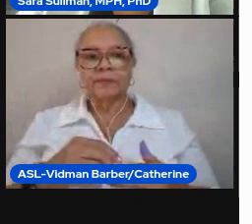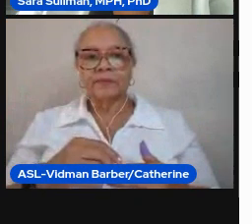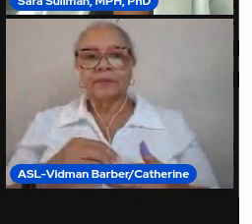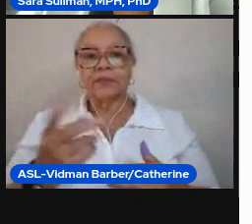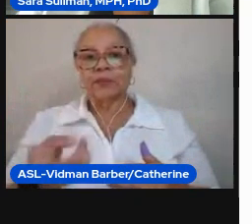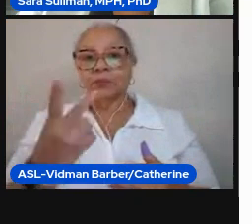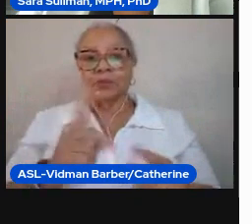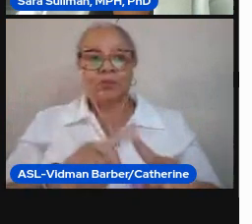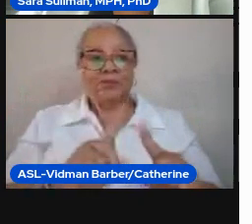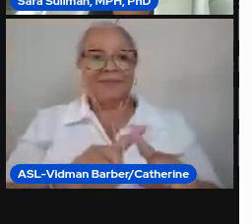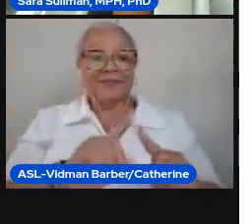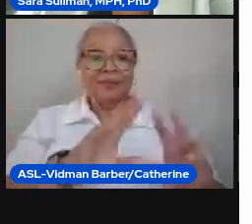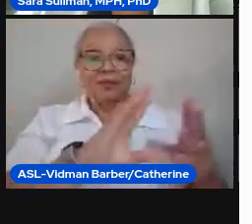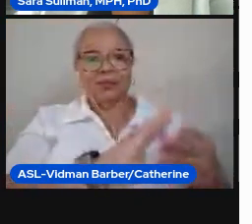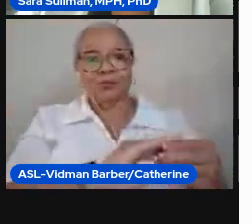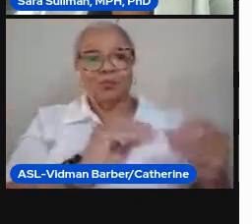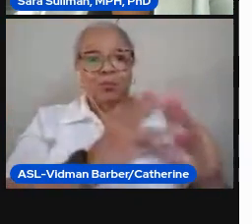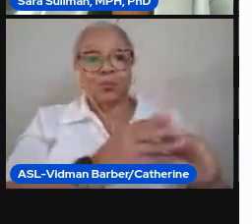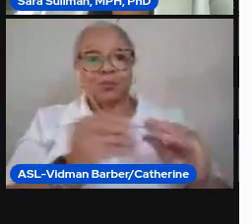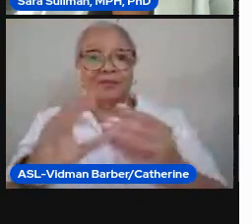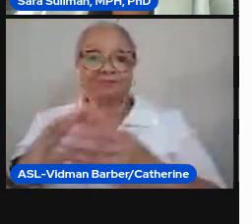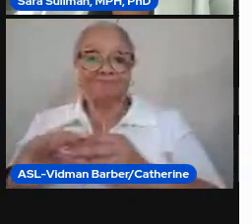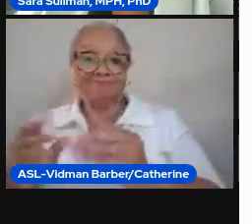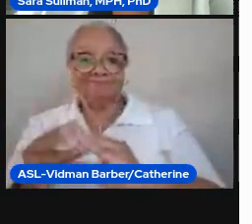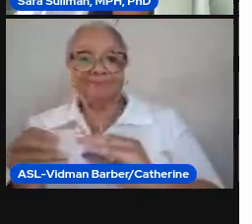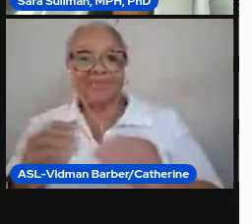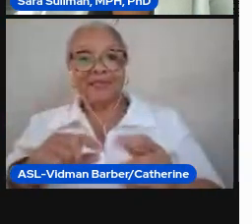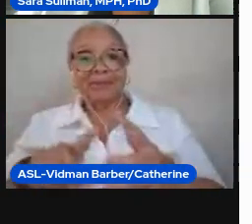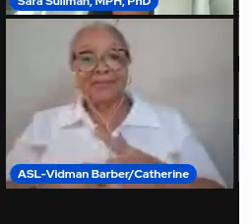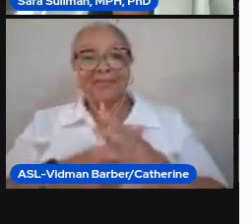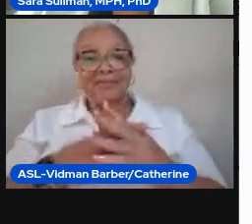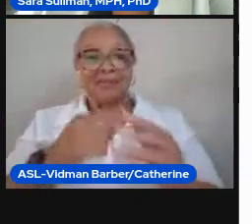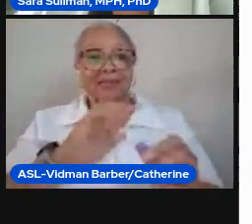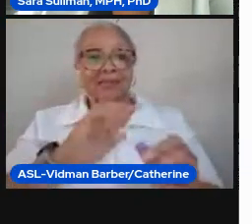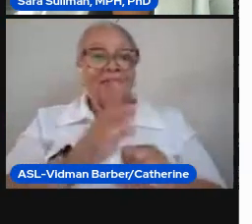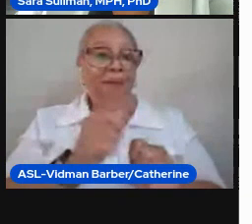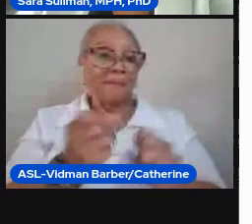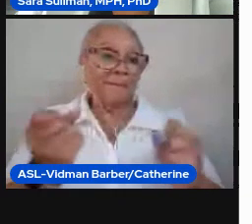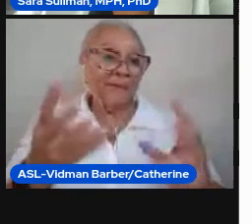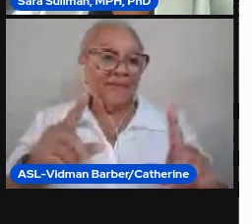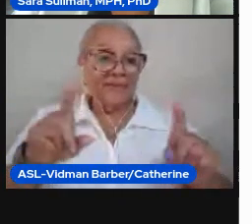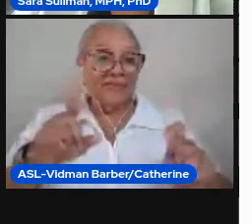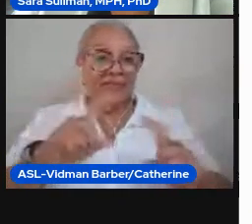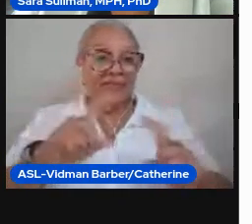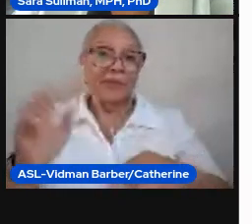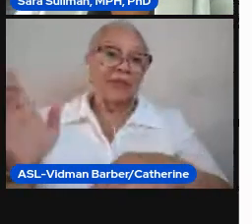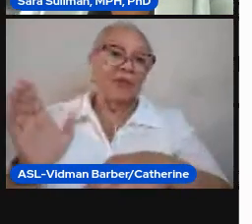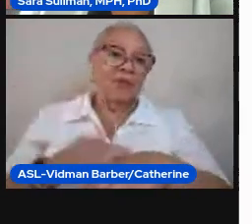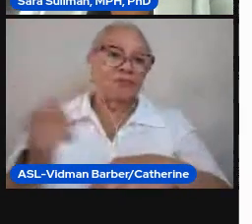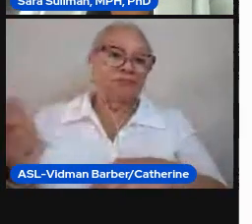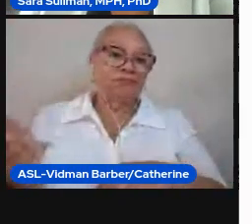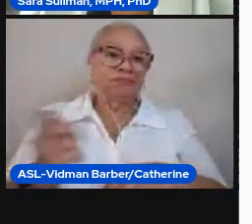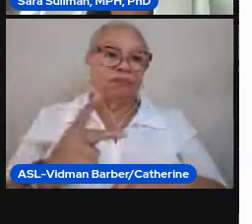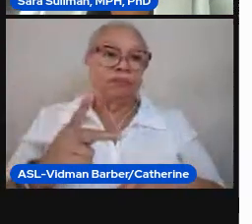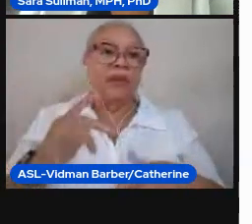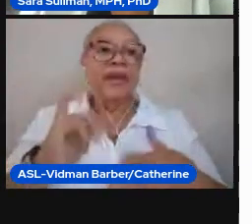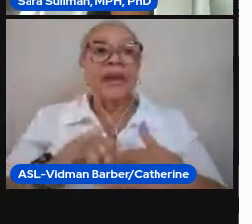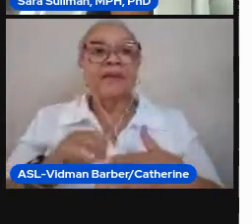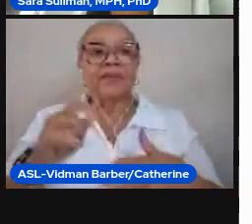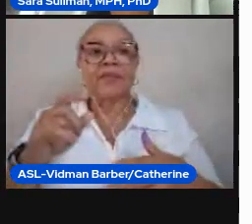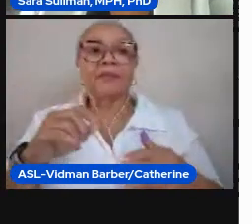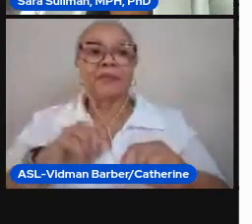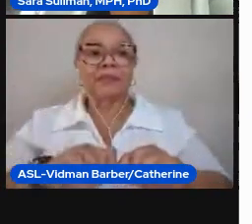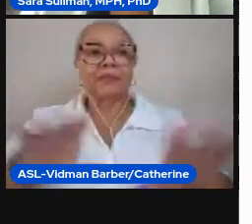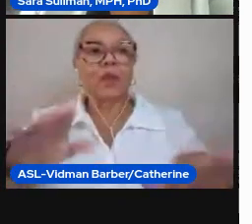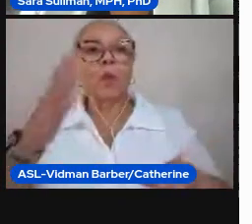stories that came out at the beginning of the pandemic where a lot of tests have been recalled after being deployed because it